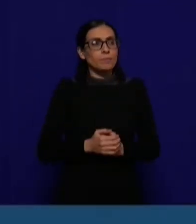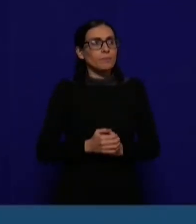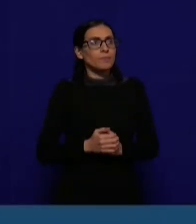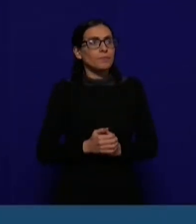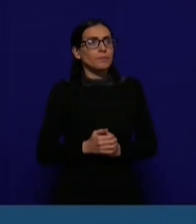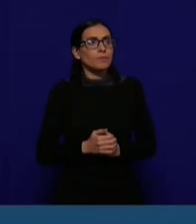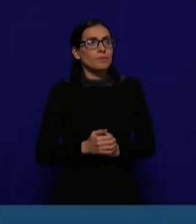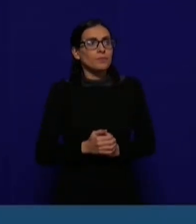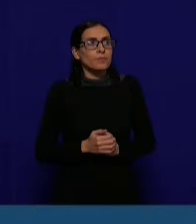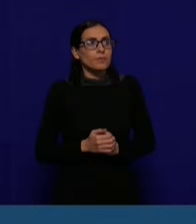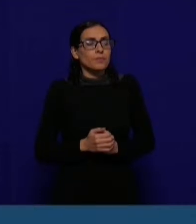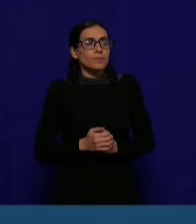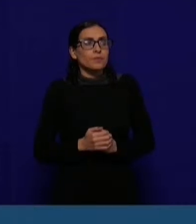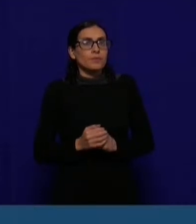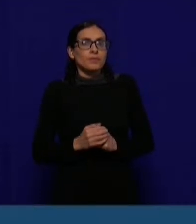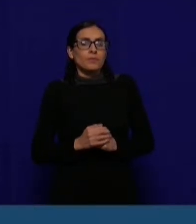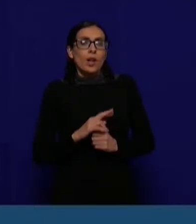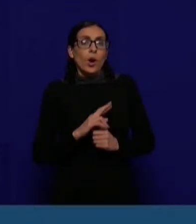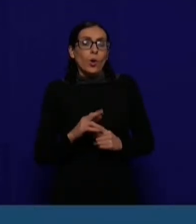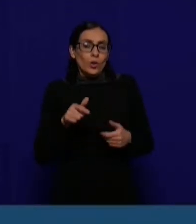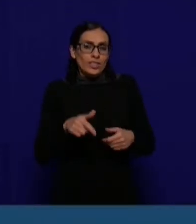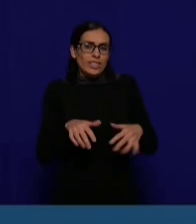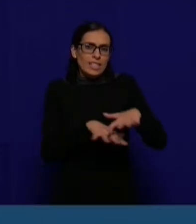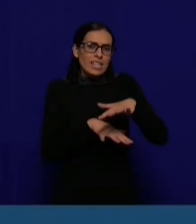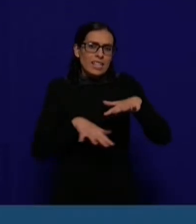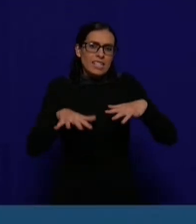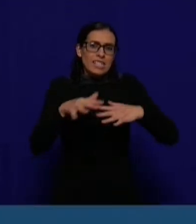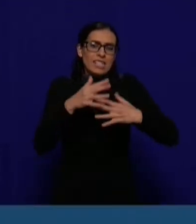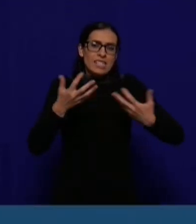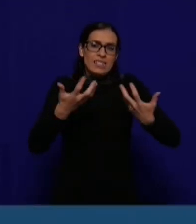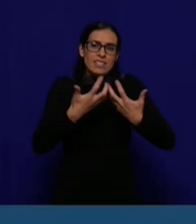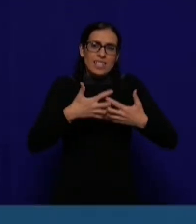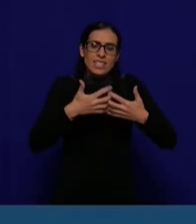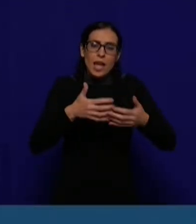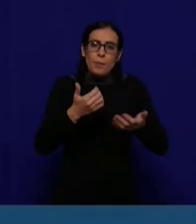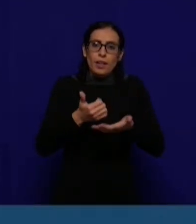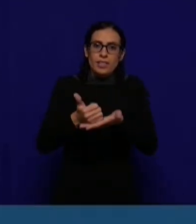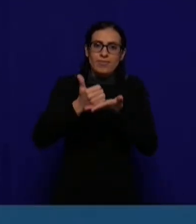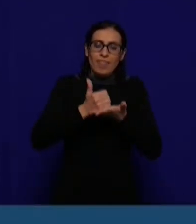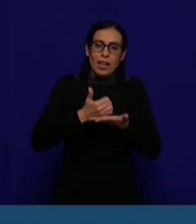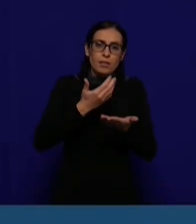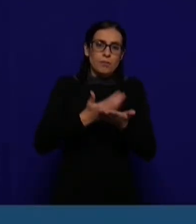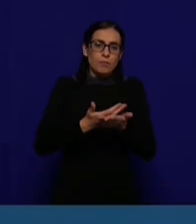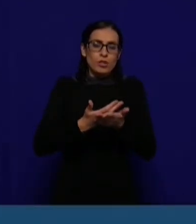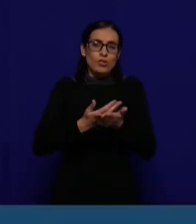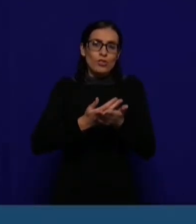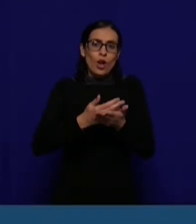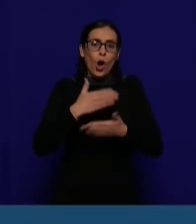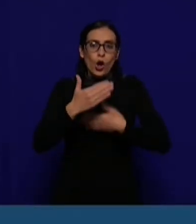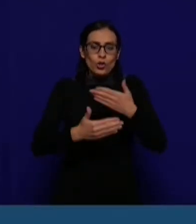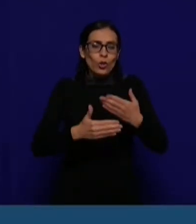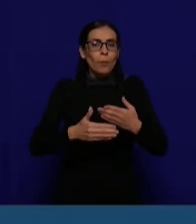sistema oħra fejn tkompli ssaħħaħ il-contact tracing tagħna. Infatti aħna din il-COVID Alert Malta